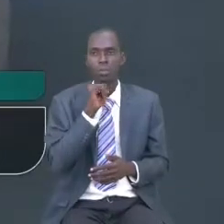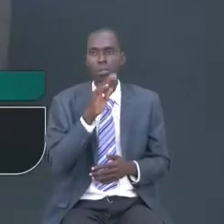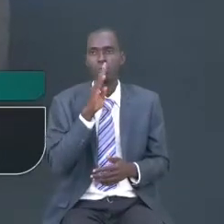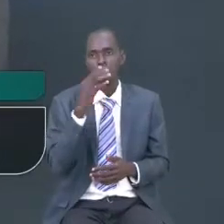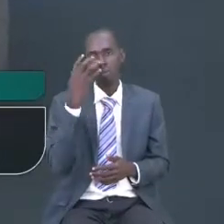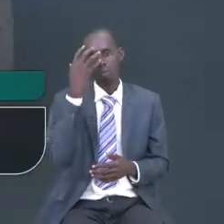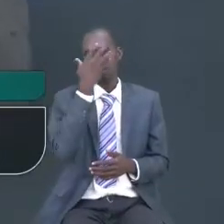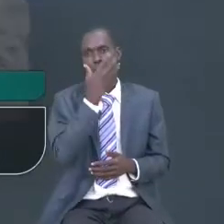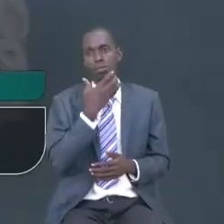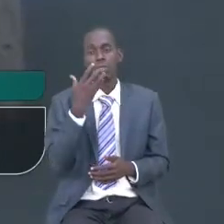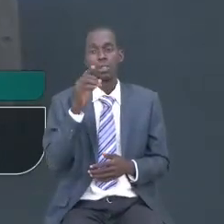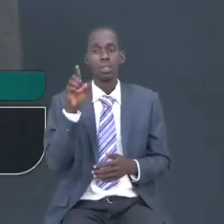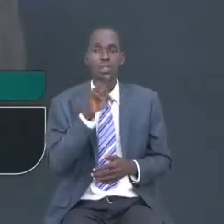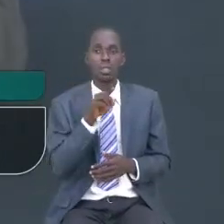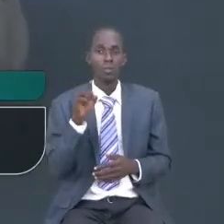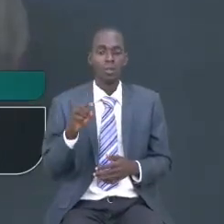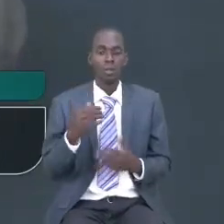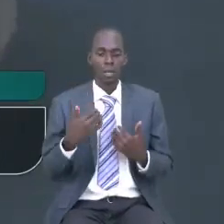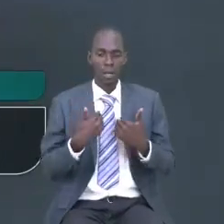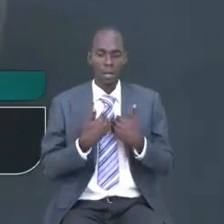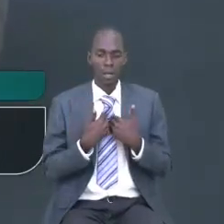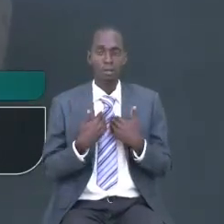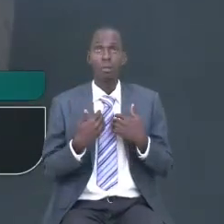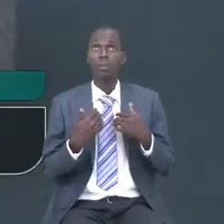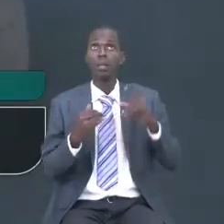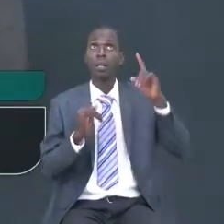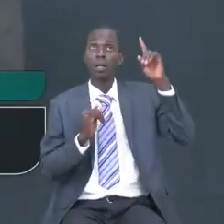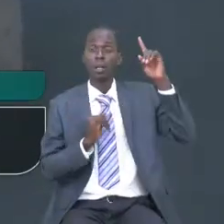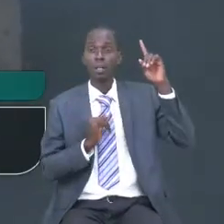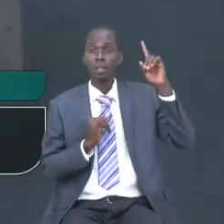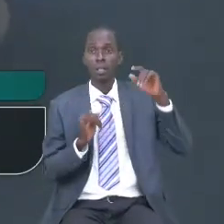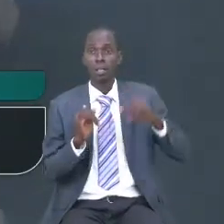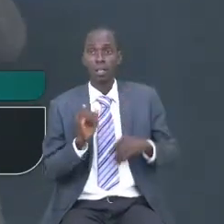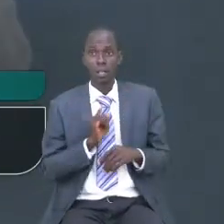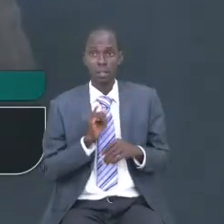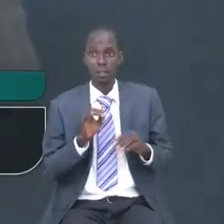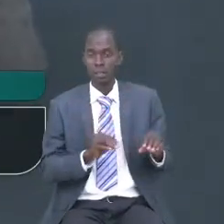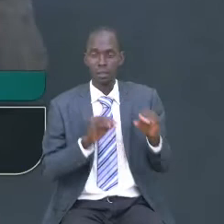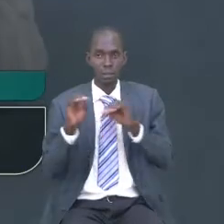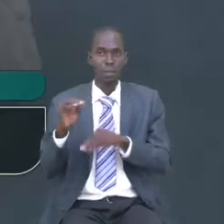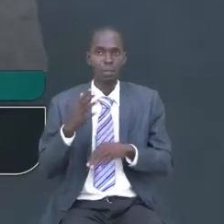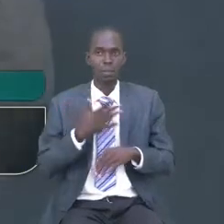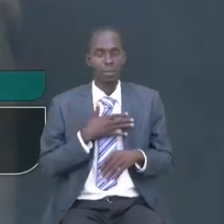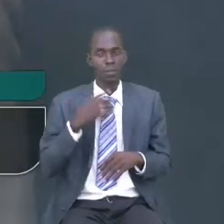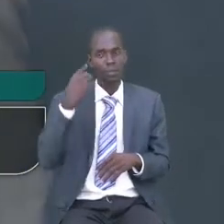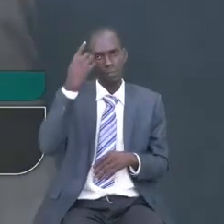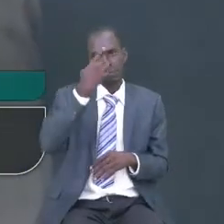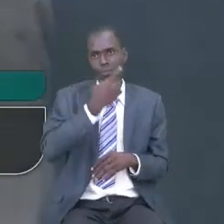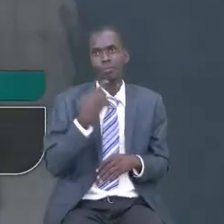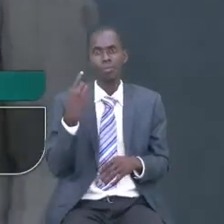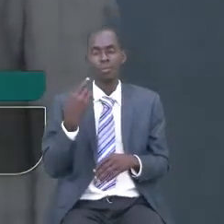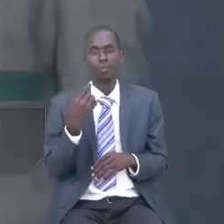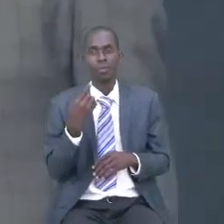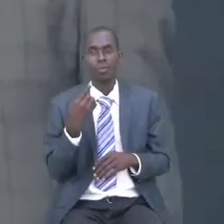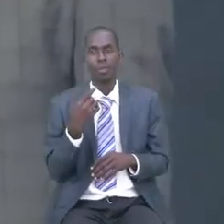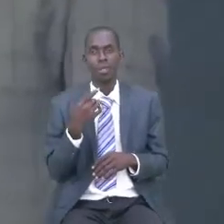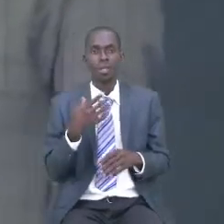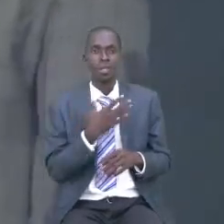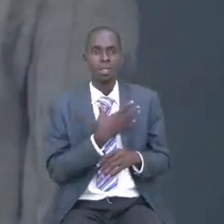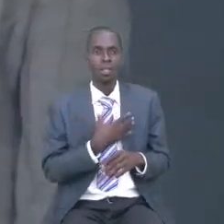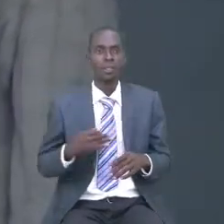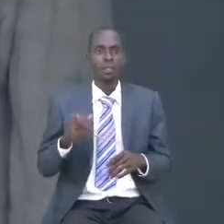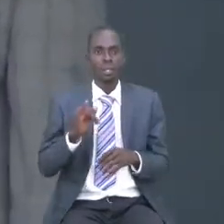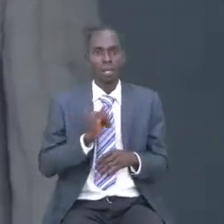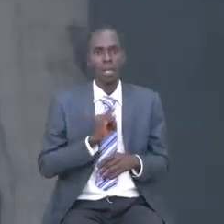says, therefore have I set my face like a flint, and I